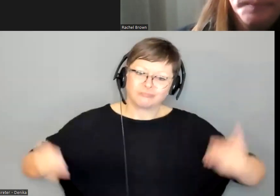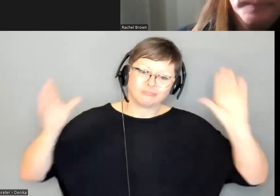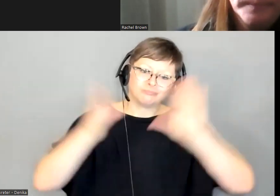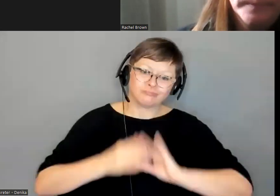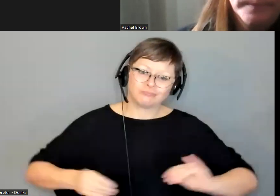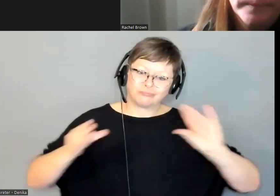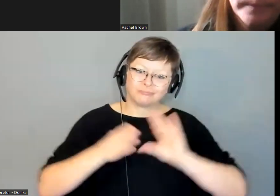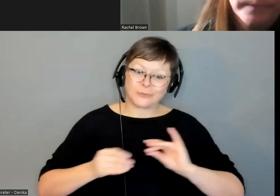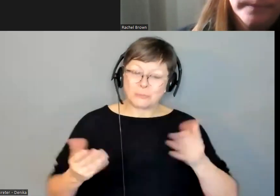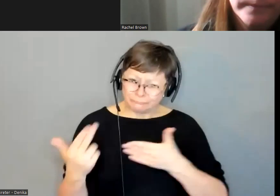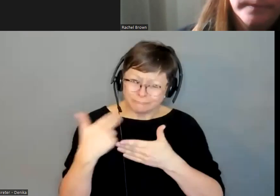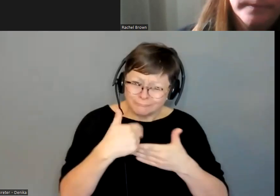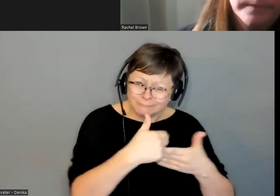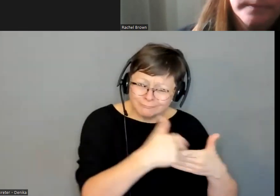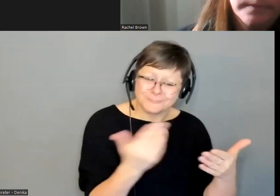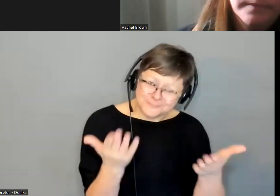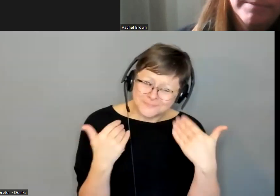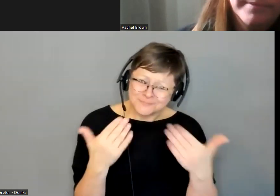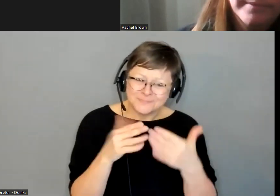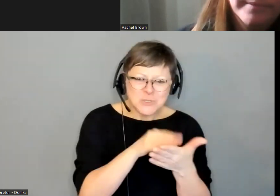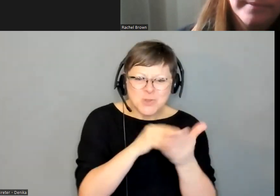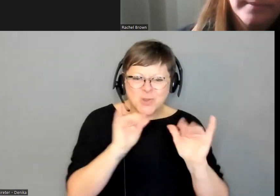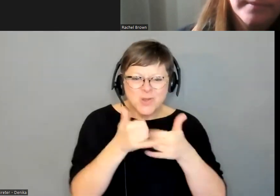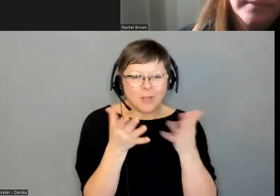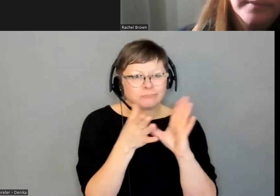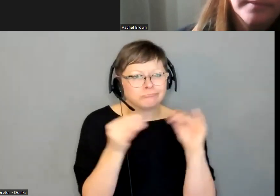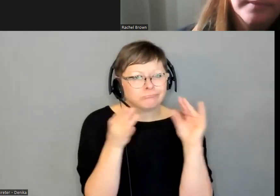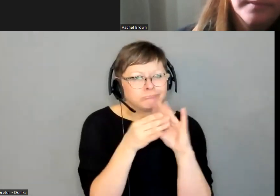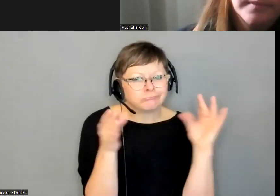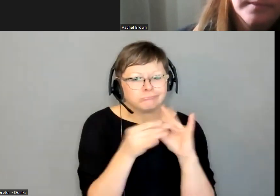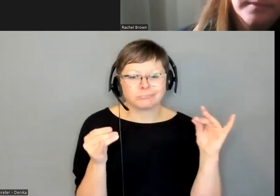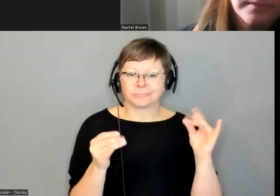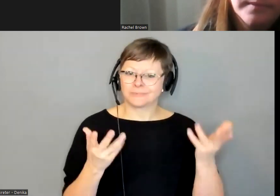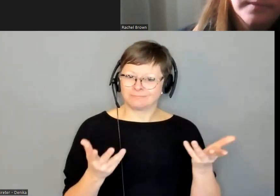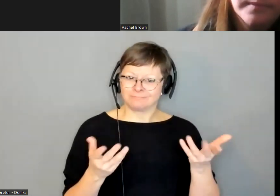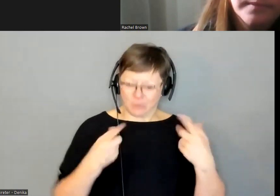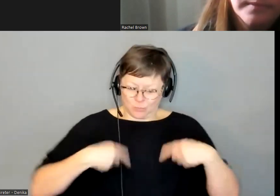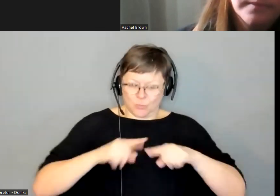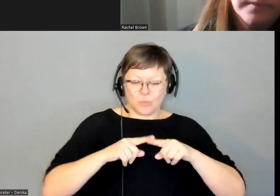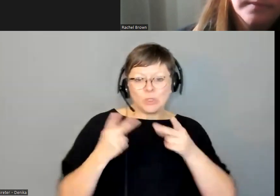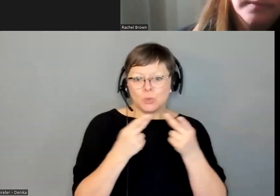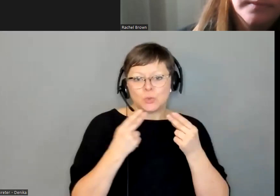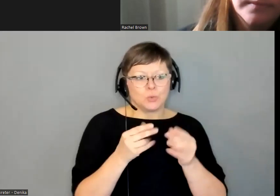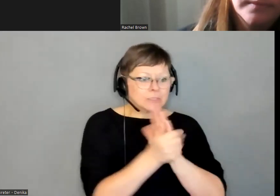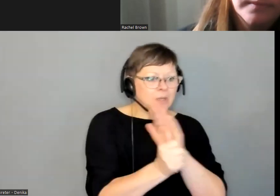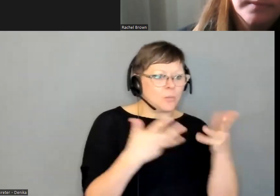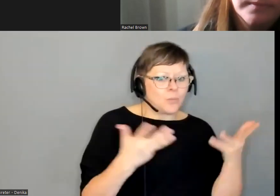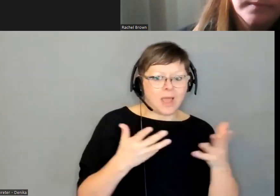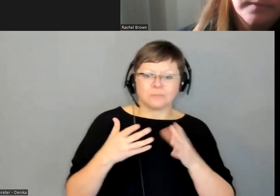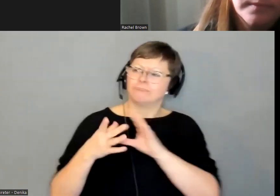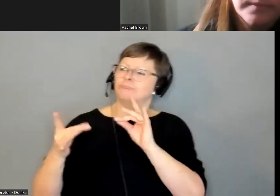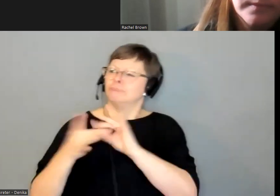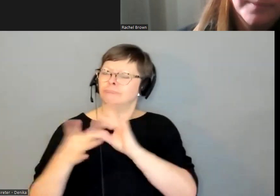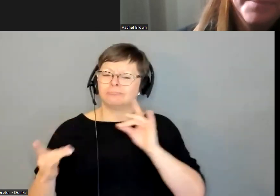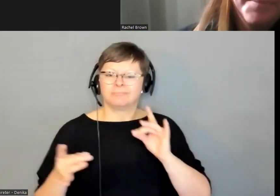and learn to be the storyteller and share what we do and be more memorable than some